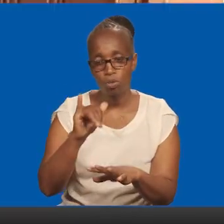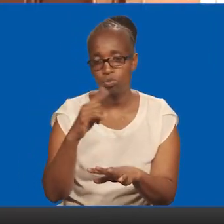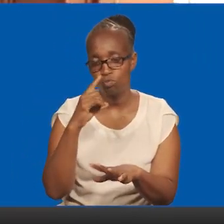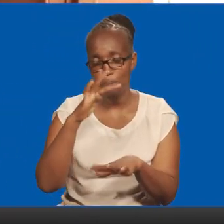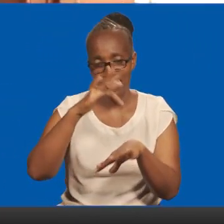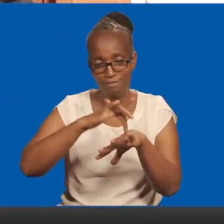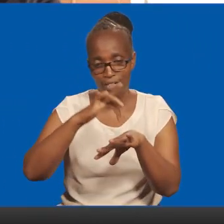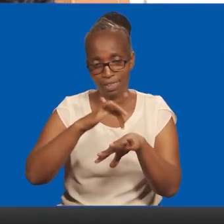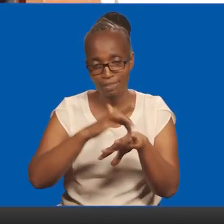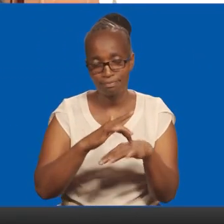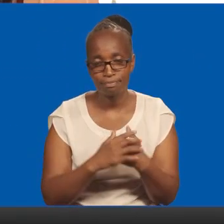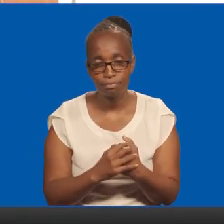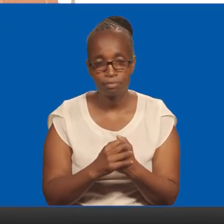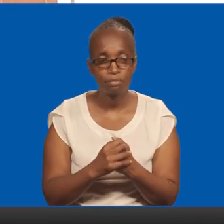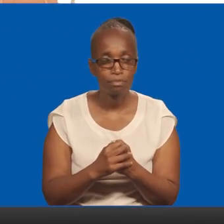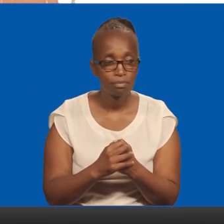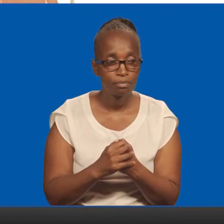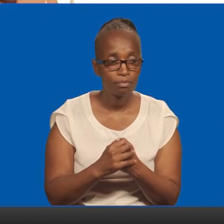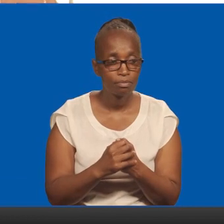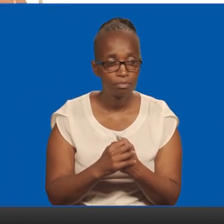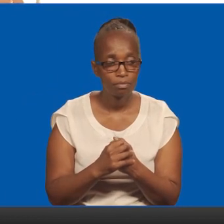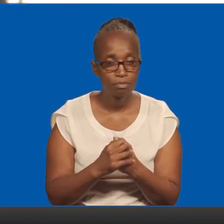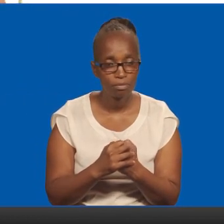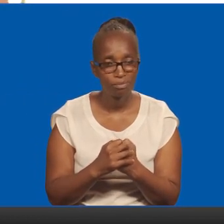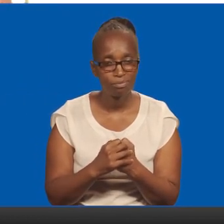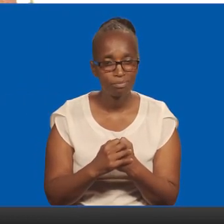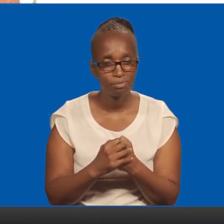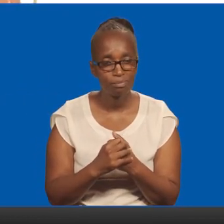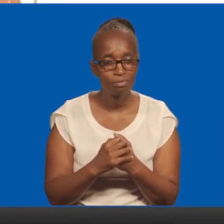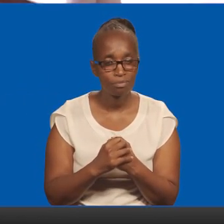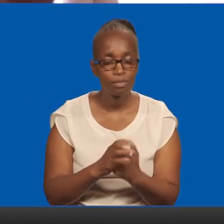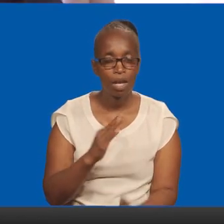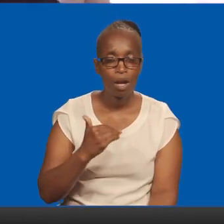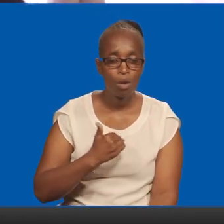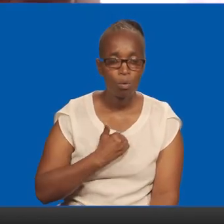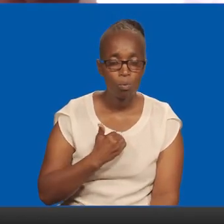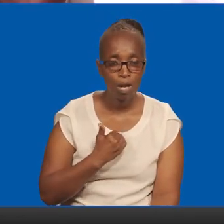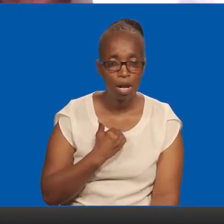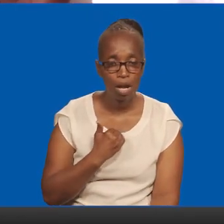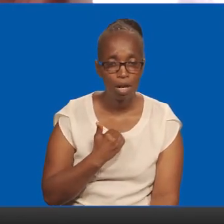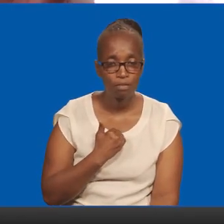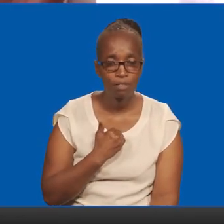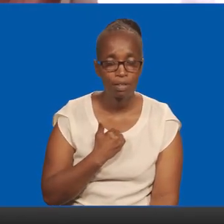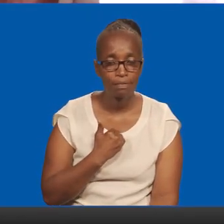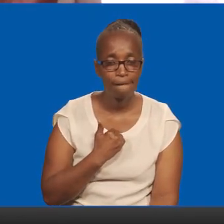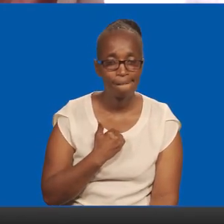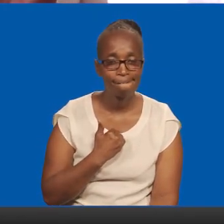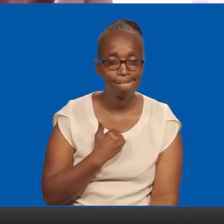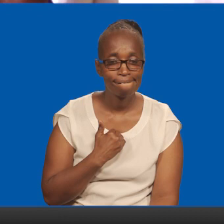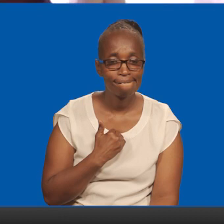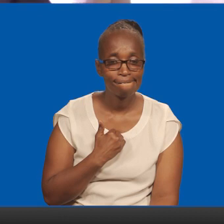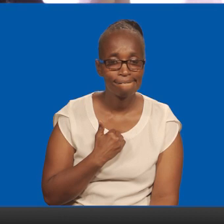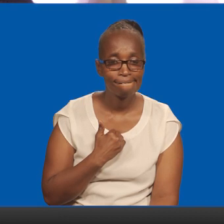tabianchi. Because of the way they destroy the environment, we are feeling it here. This should not be